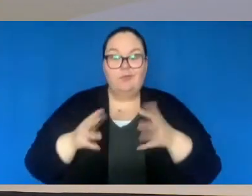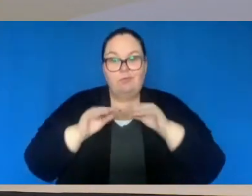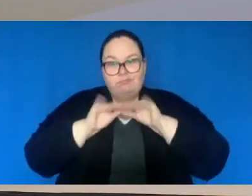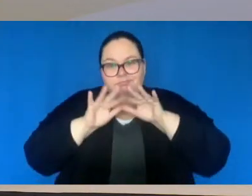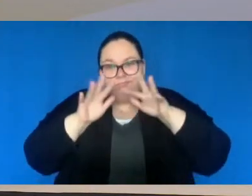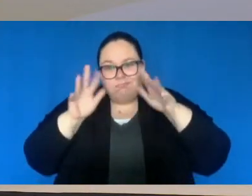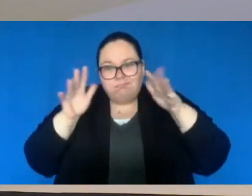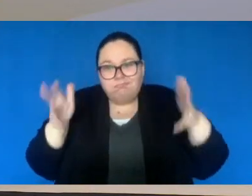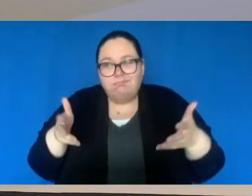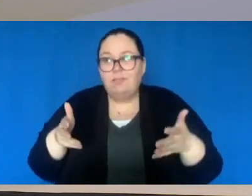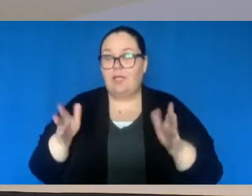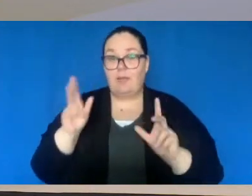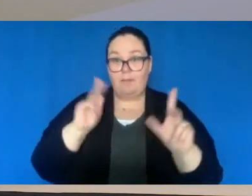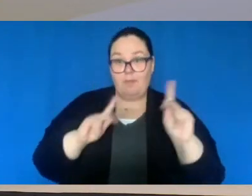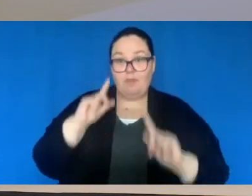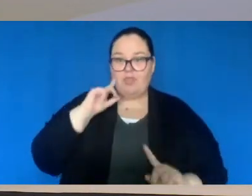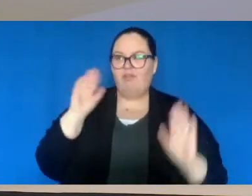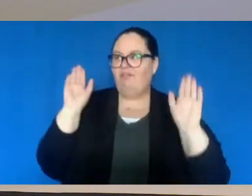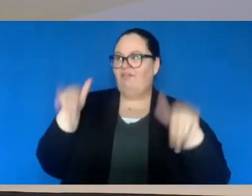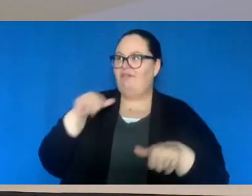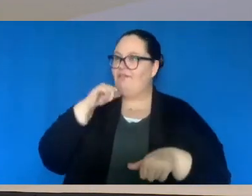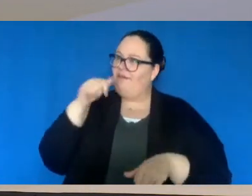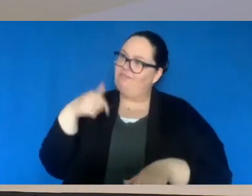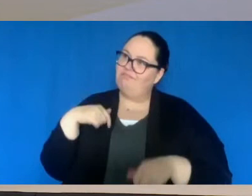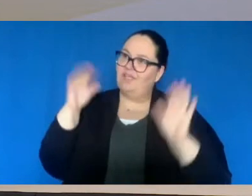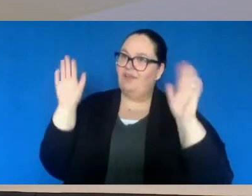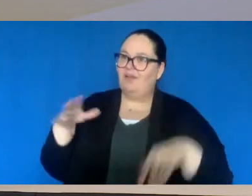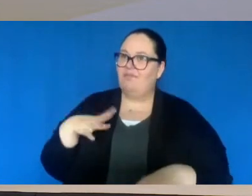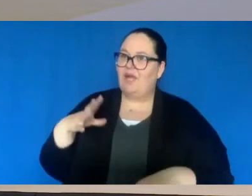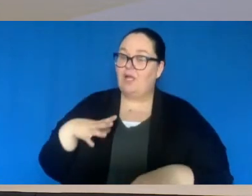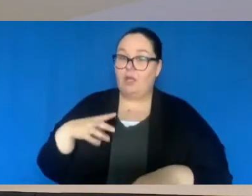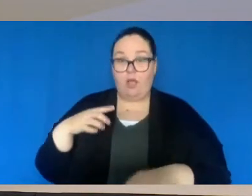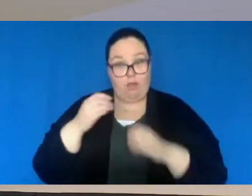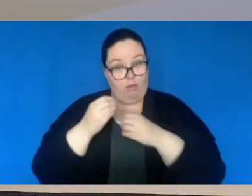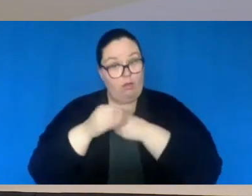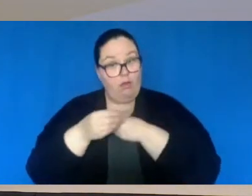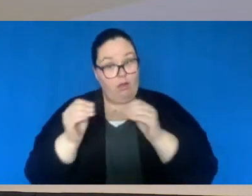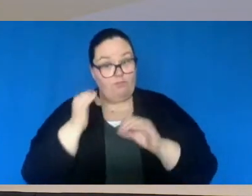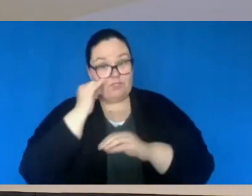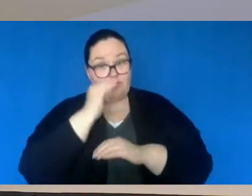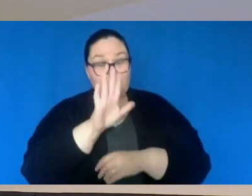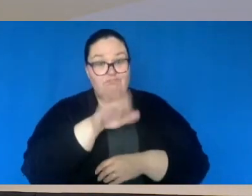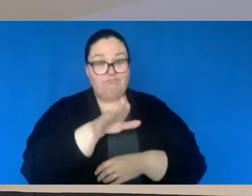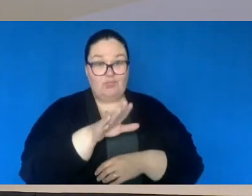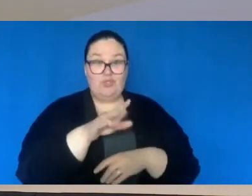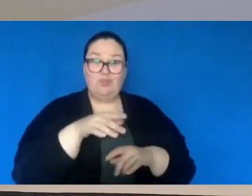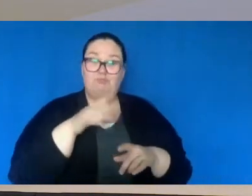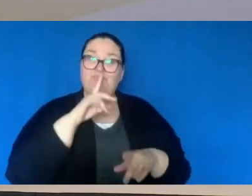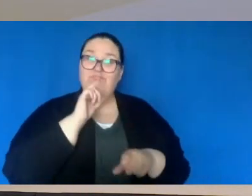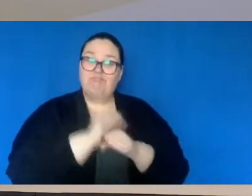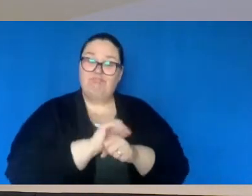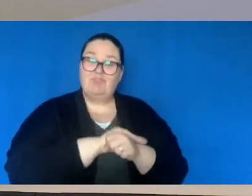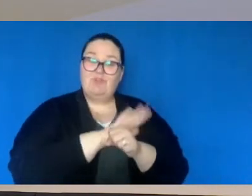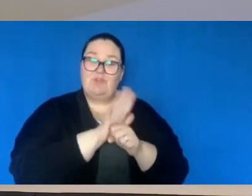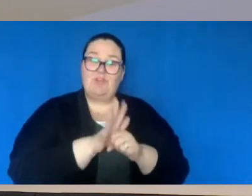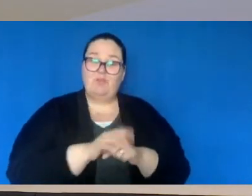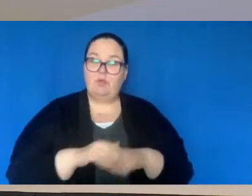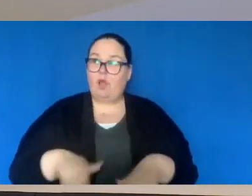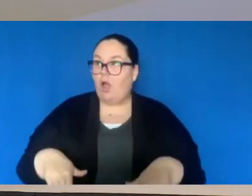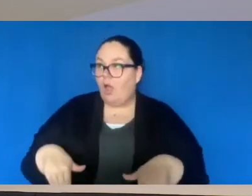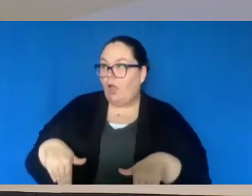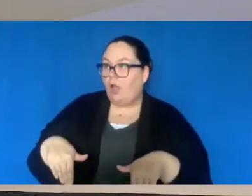I can assure you that when our office calls people to tell them their test results are positive, they are usually very